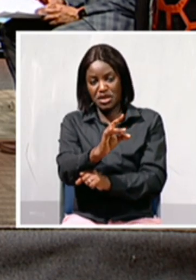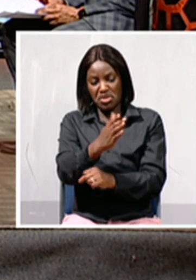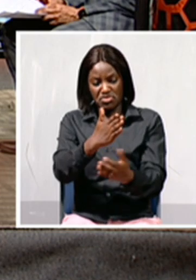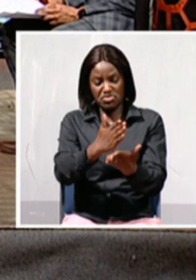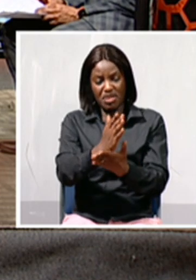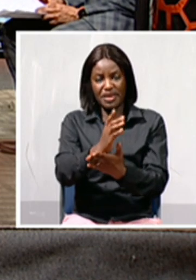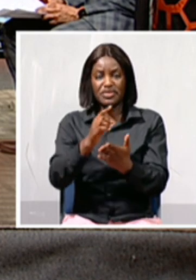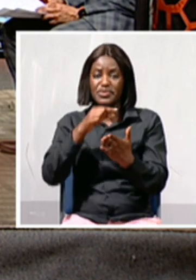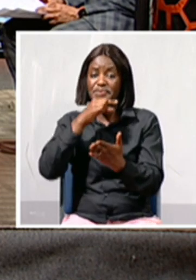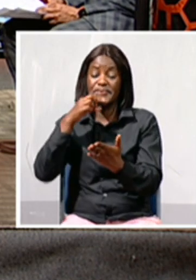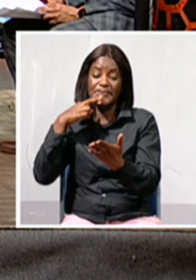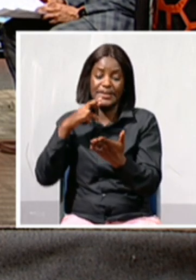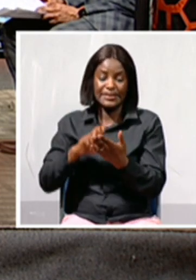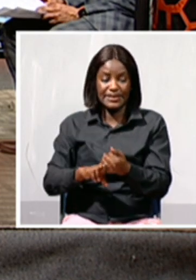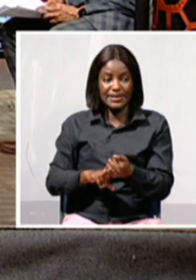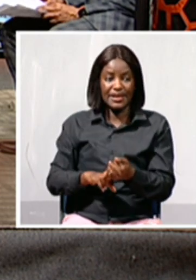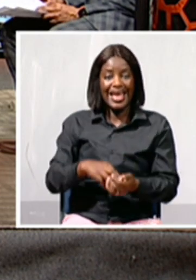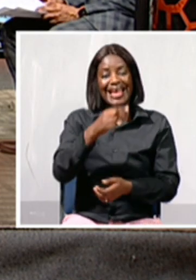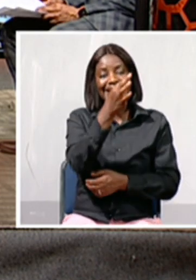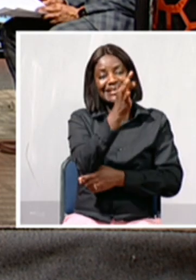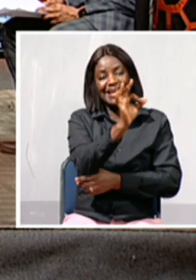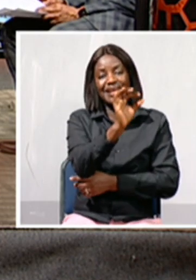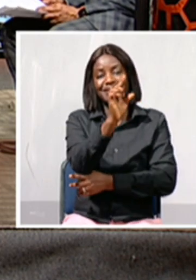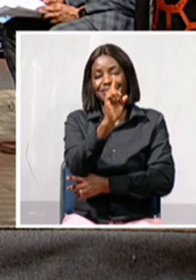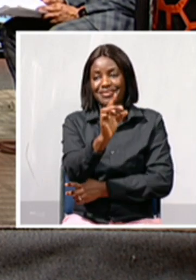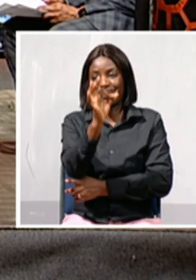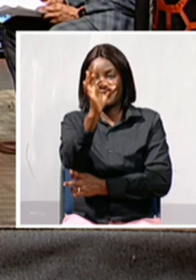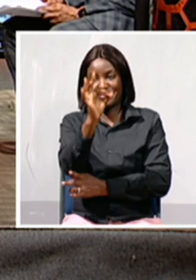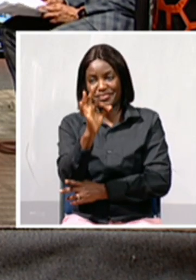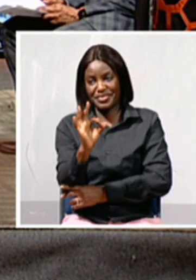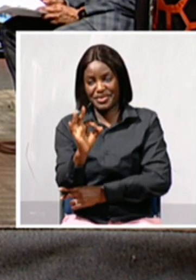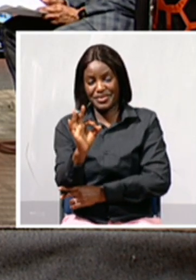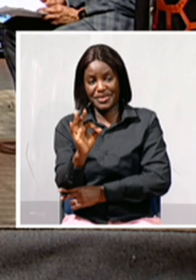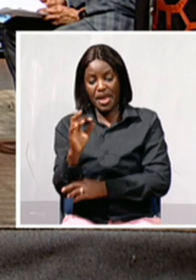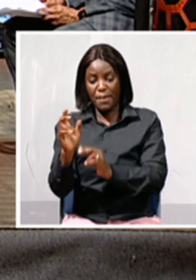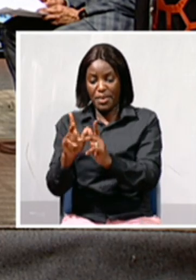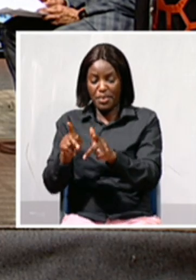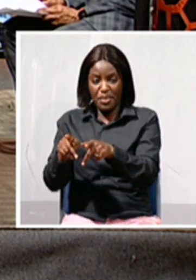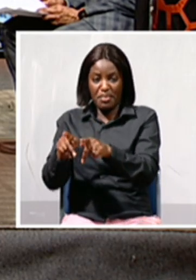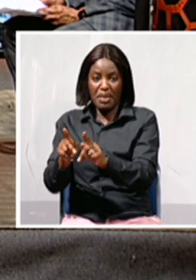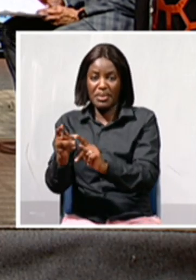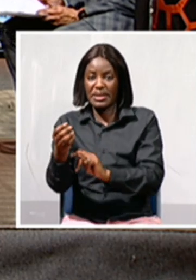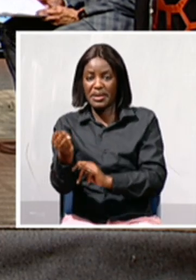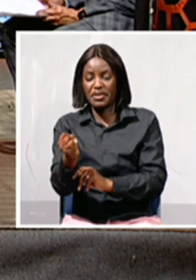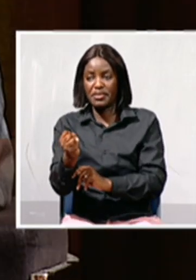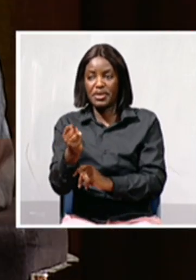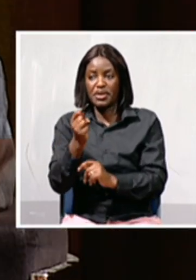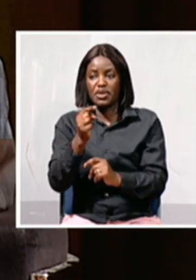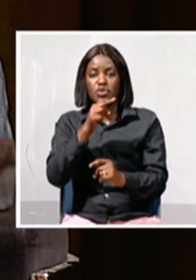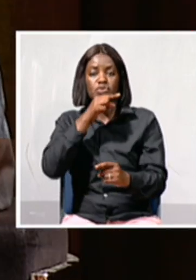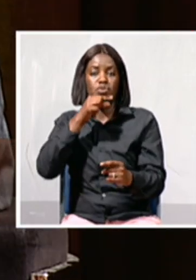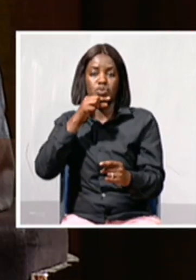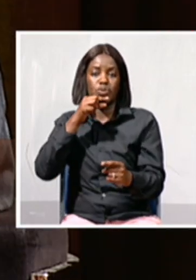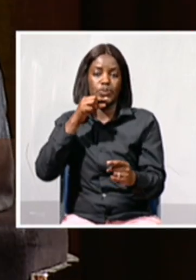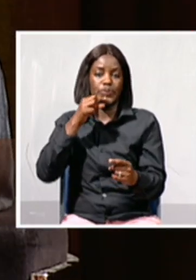Say again? More than 91% of those who were allowed to register to ultimately vote